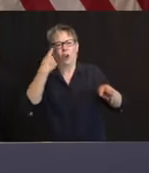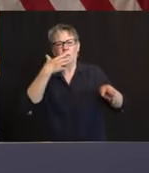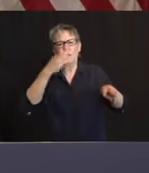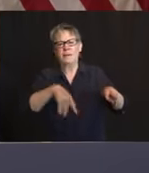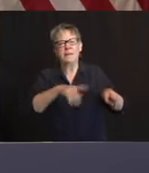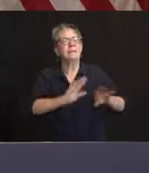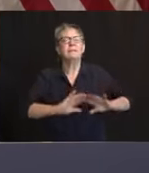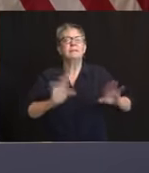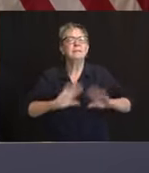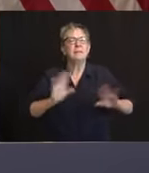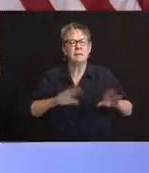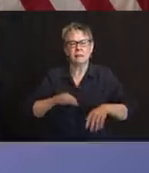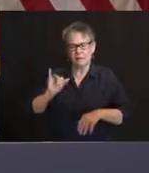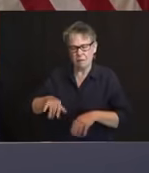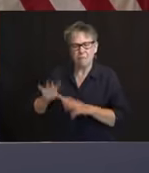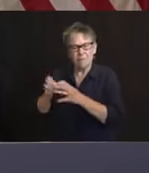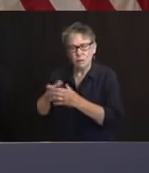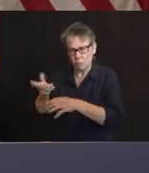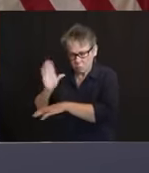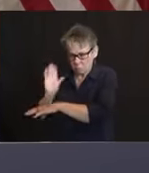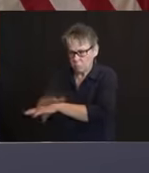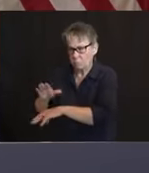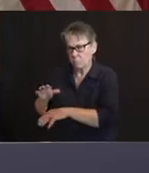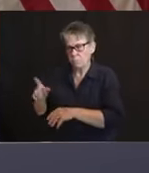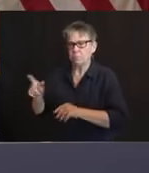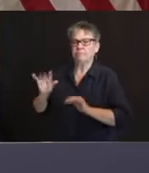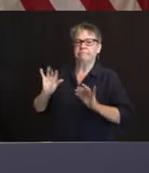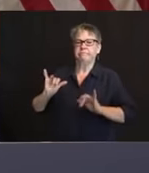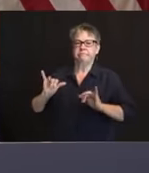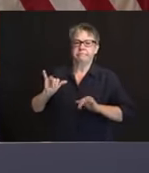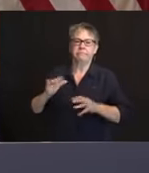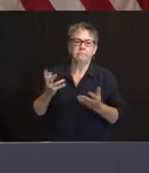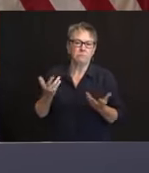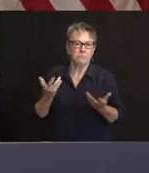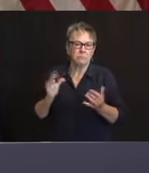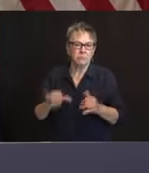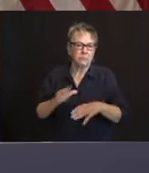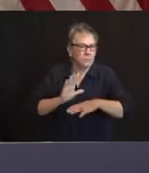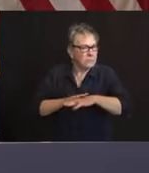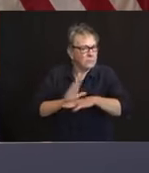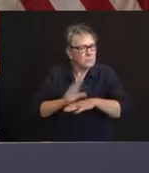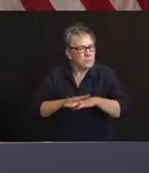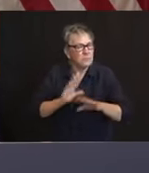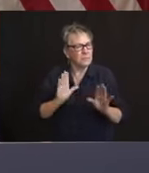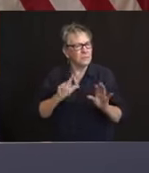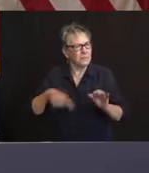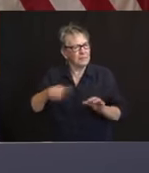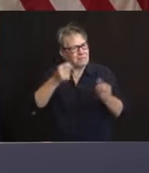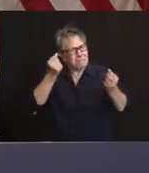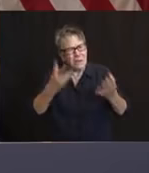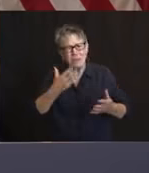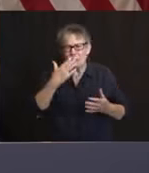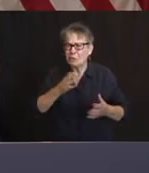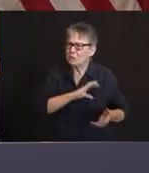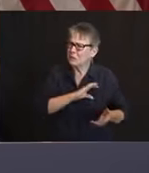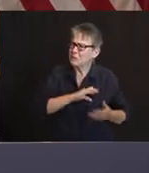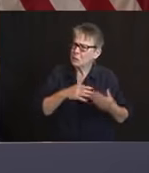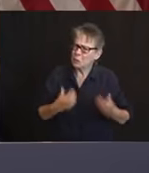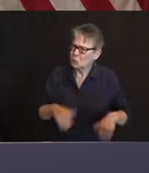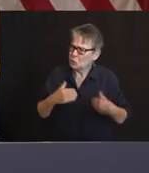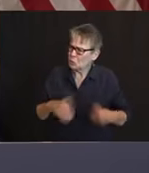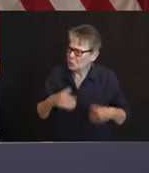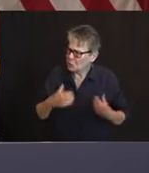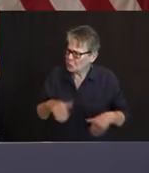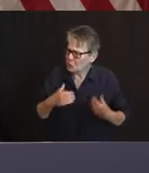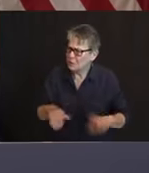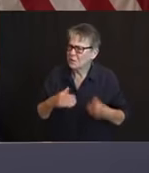state police that have discipline, that have bounced back and have been that resiliency that we so often talk about, that have gotten